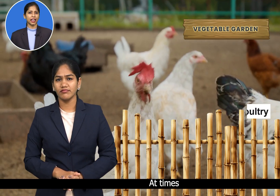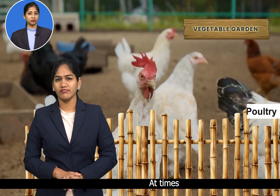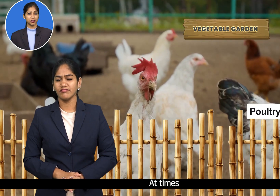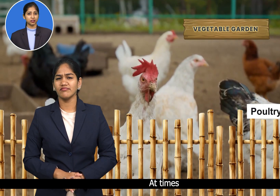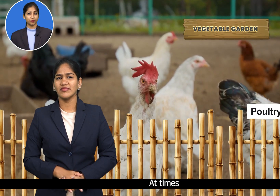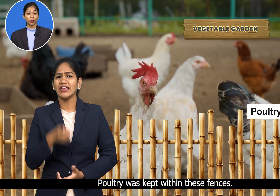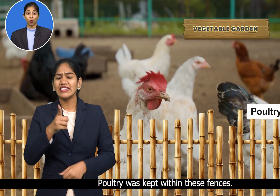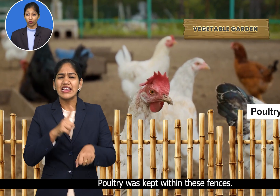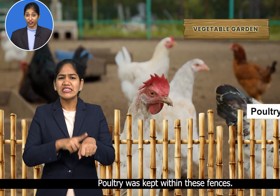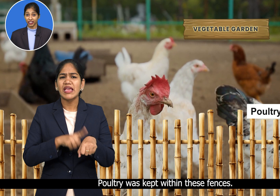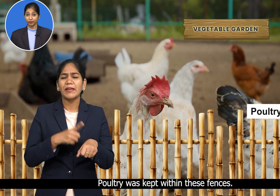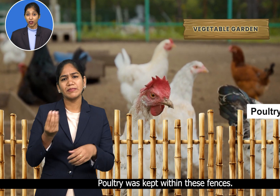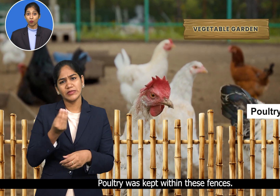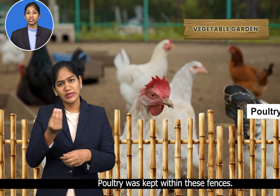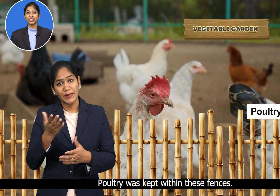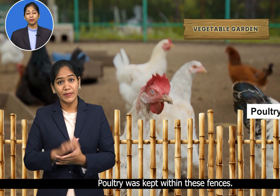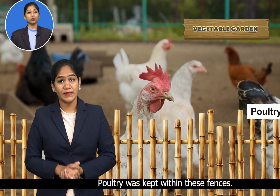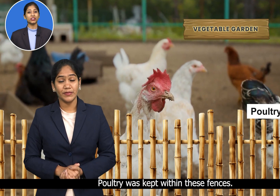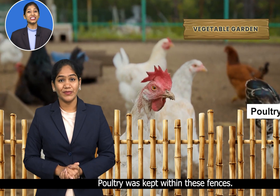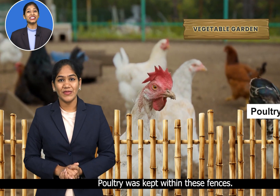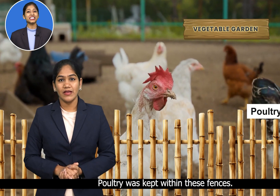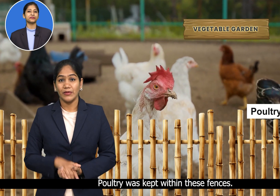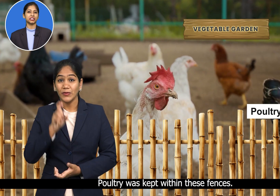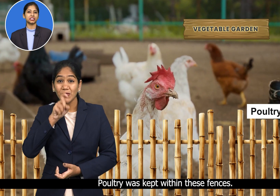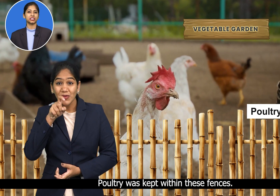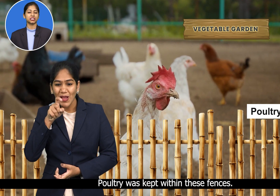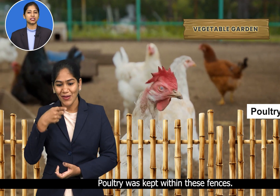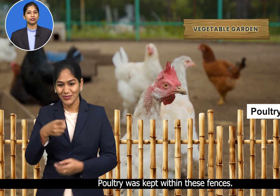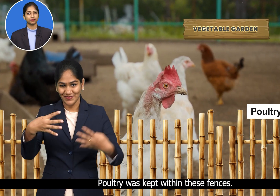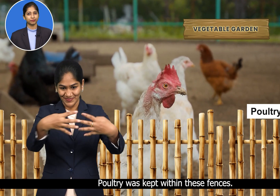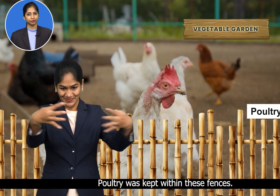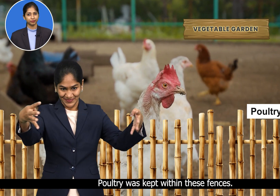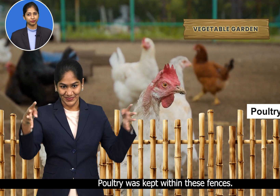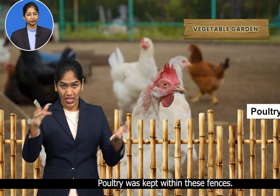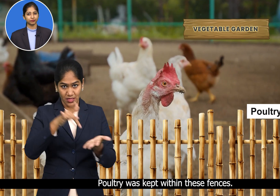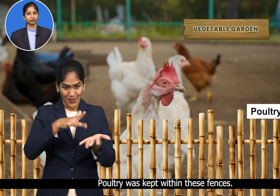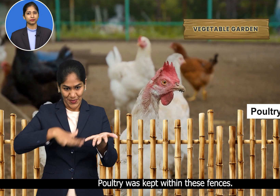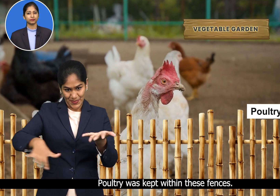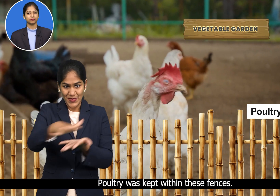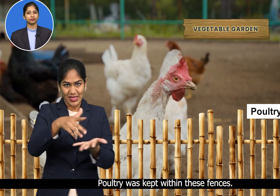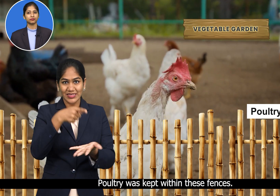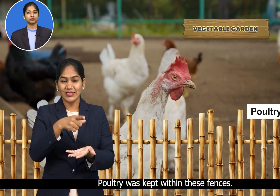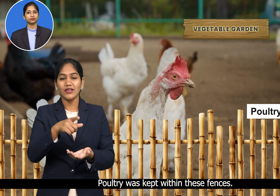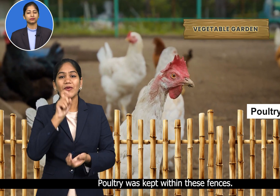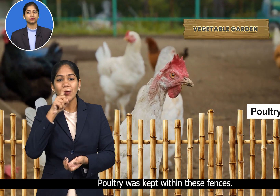At times, poultry was kept within these fences.